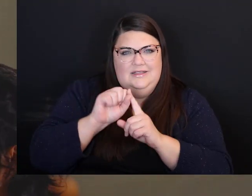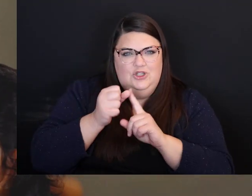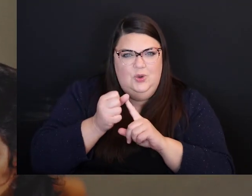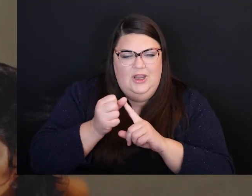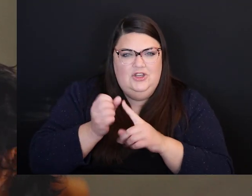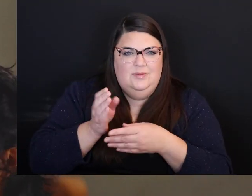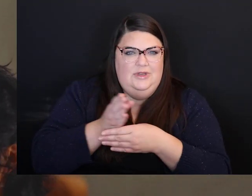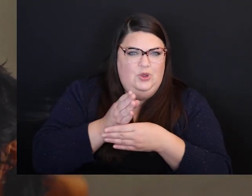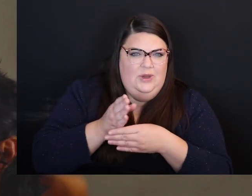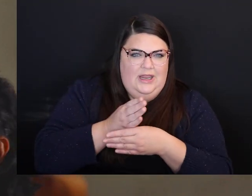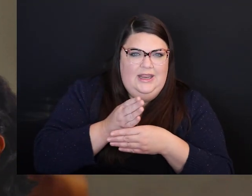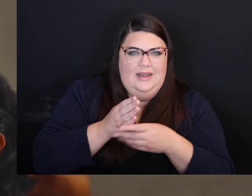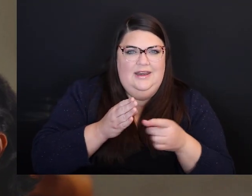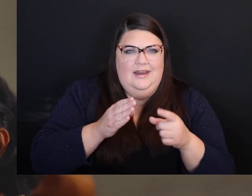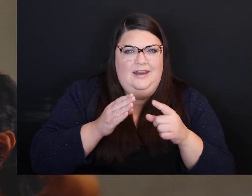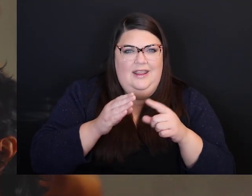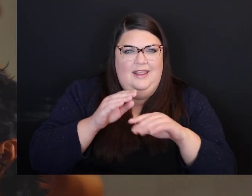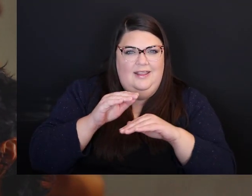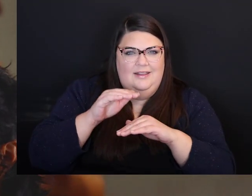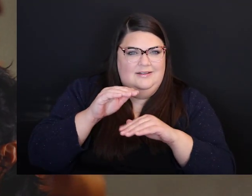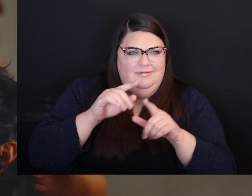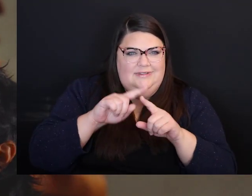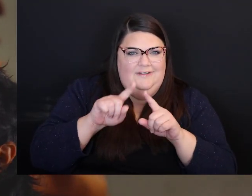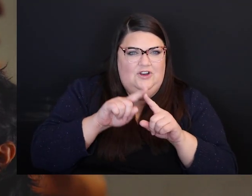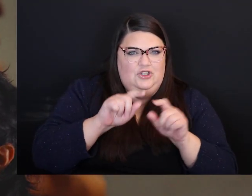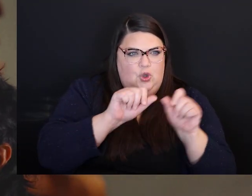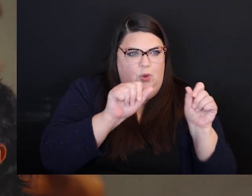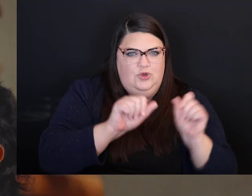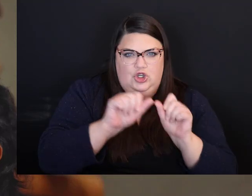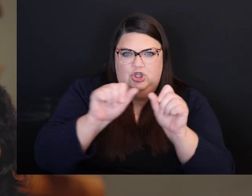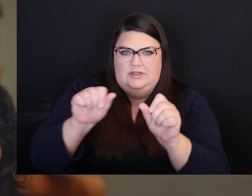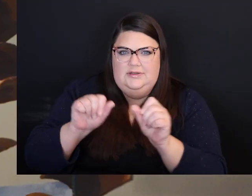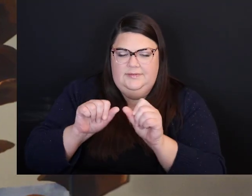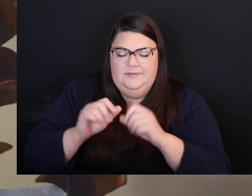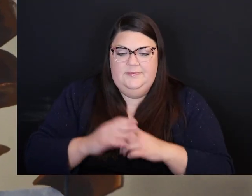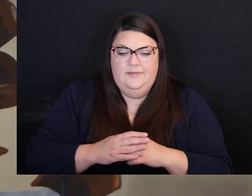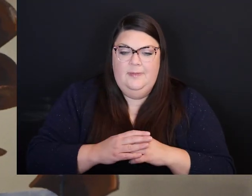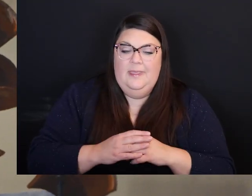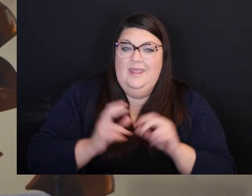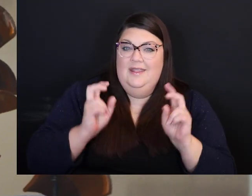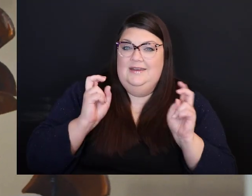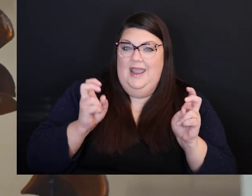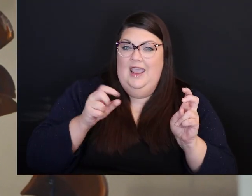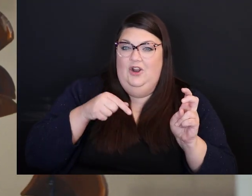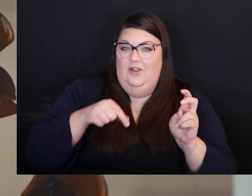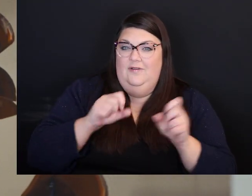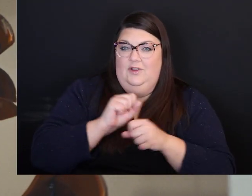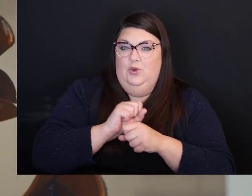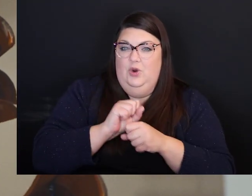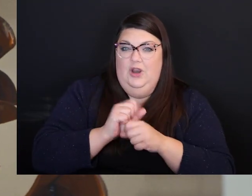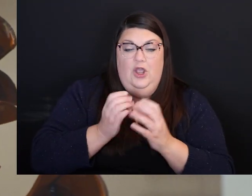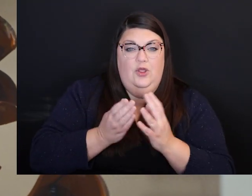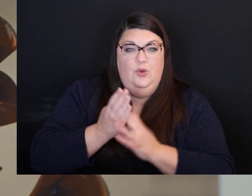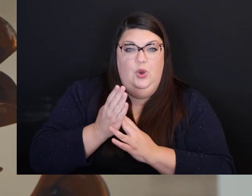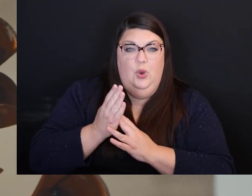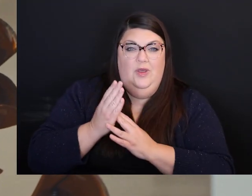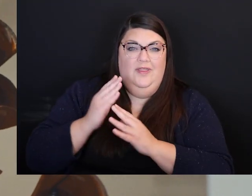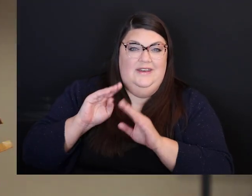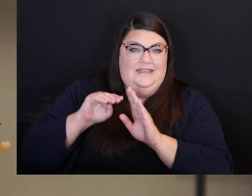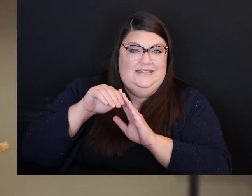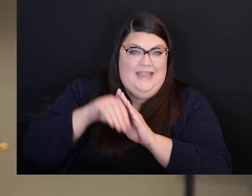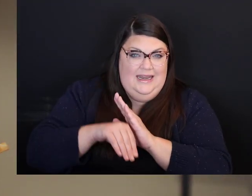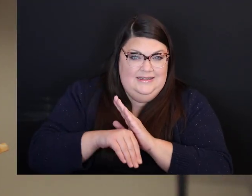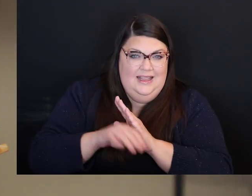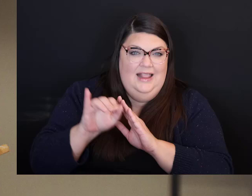the situation between these sculptures. The title of the work, Through the Descent, Like the